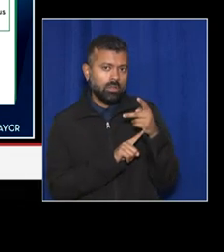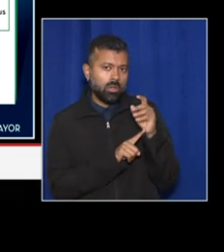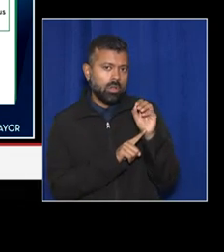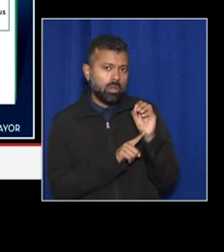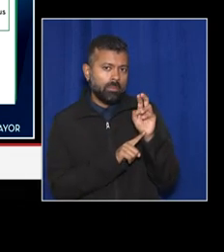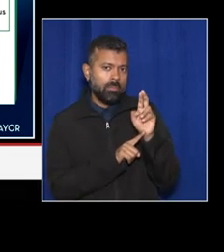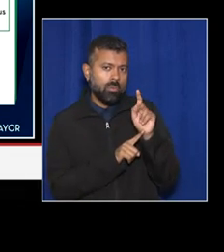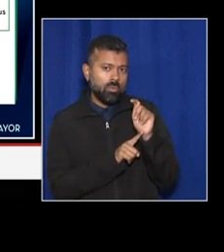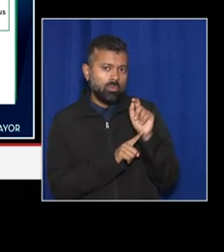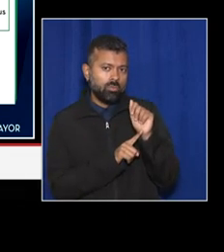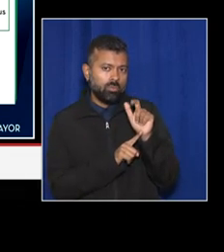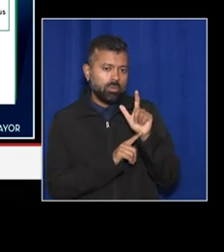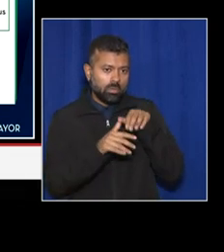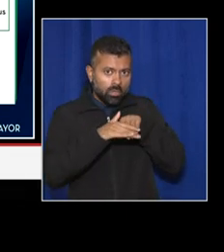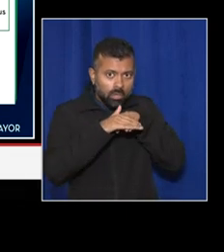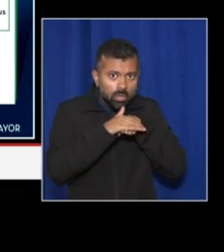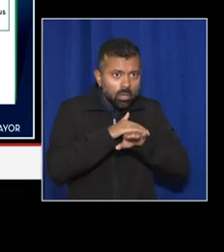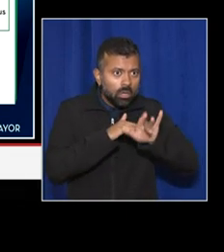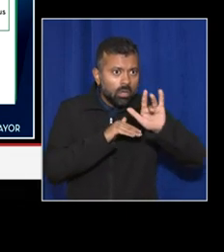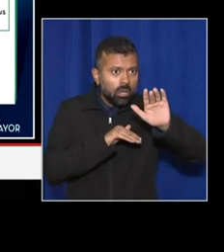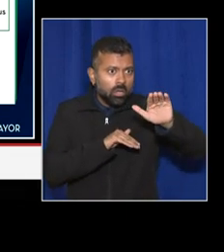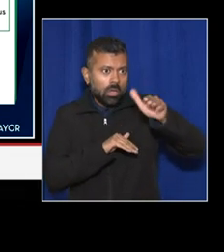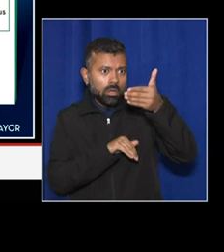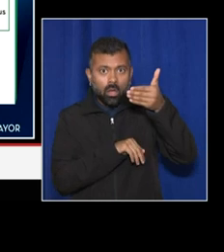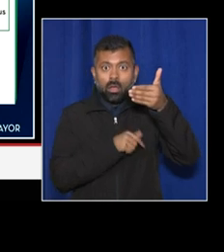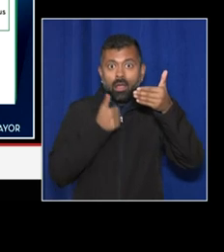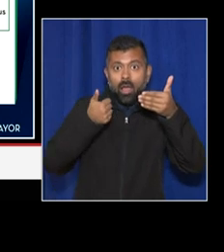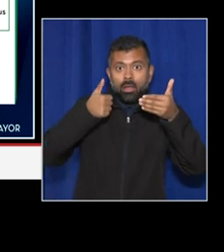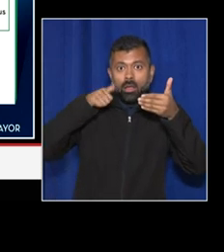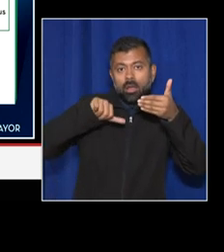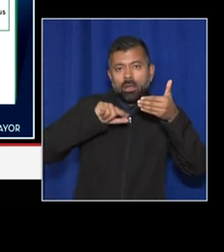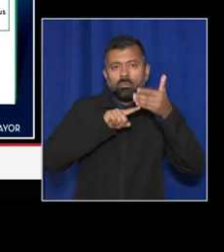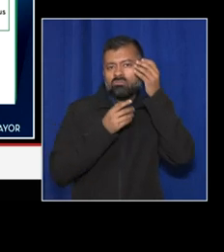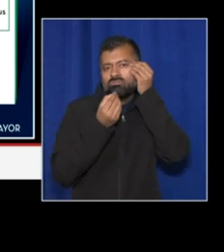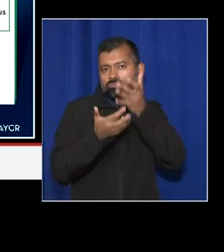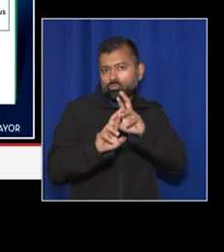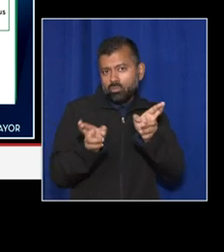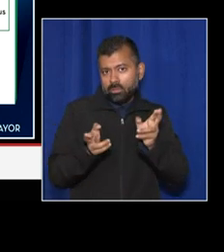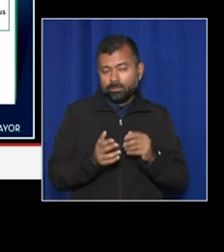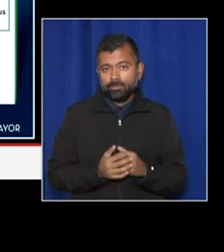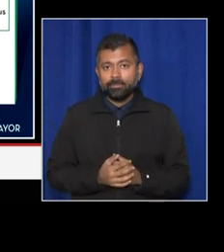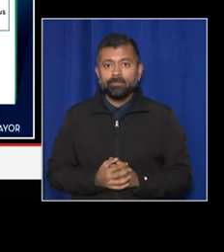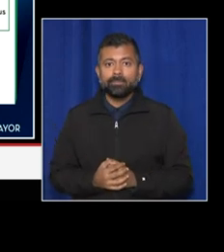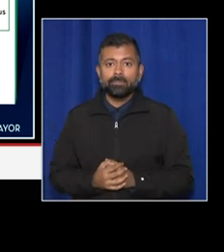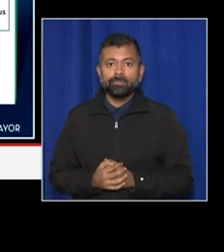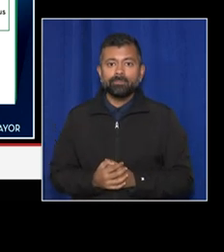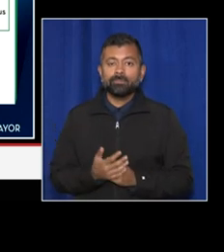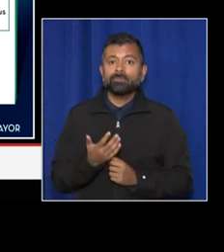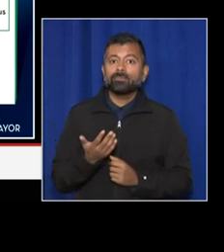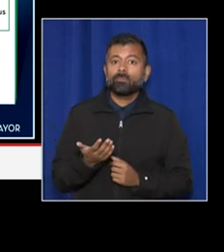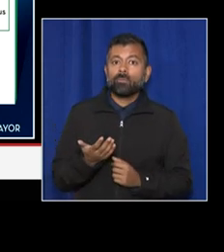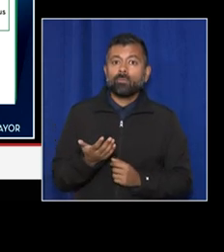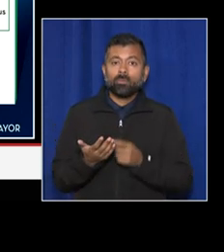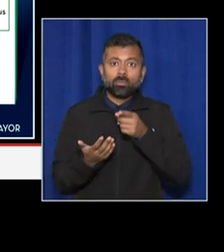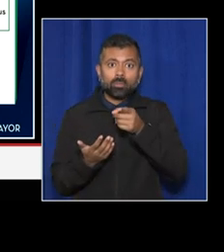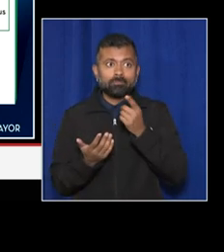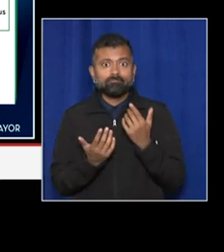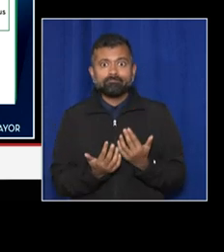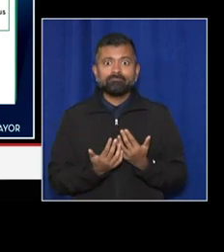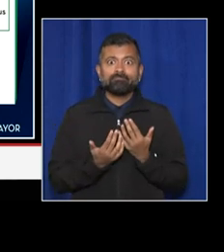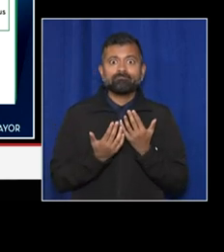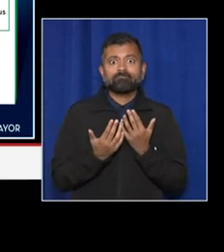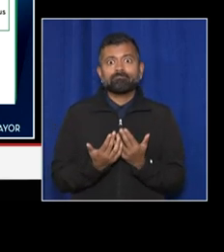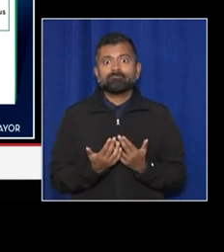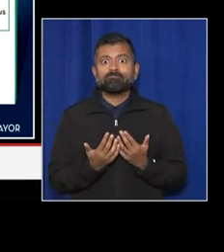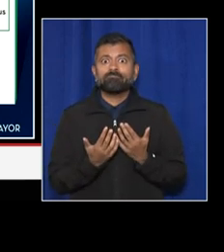should also keep an eye out on any sort of communications from the DC Department of Employment Services in which we may ask you for